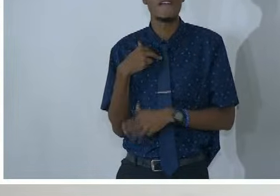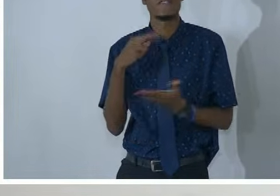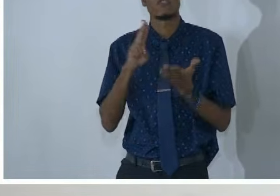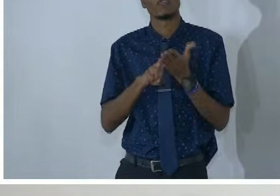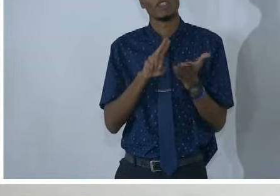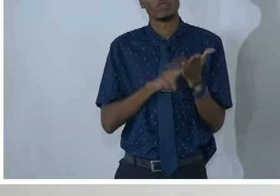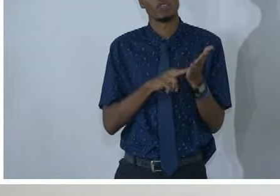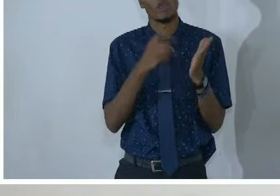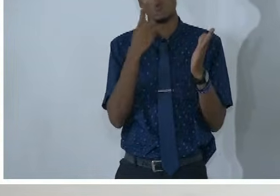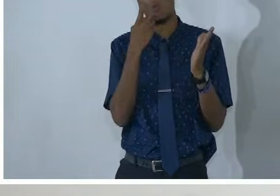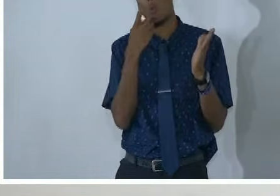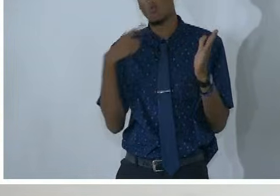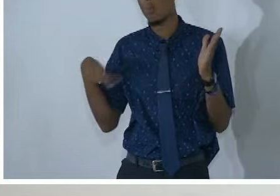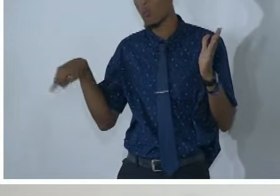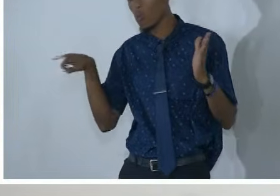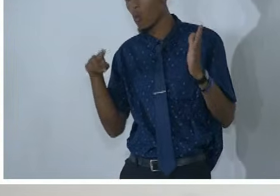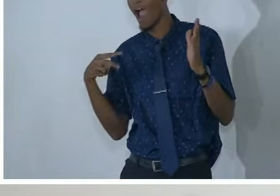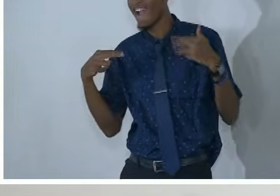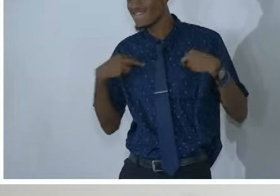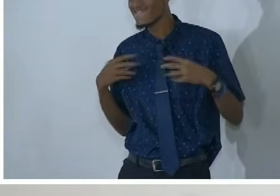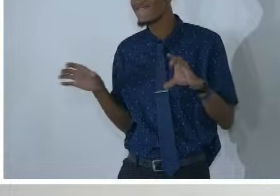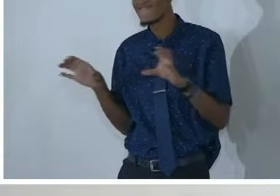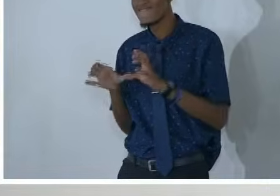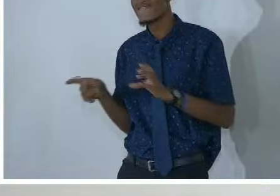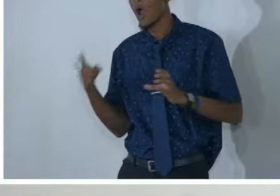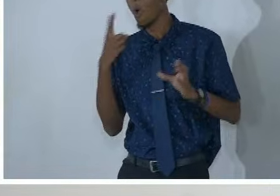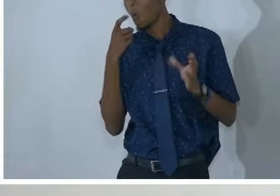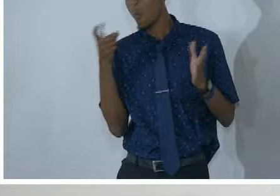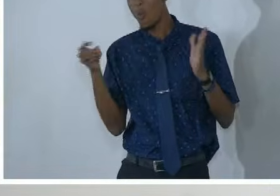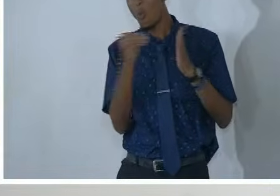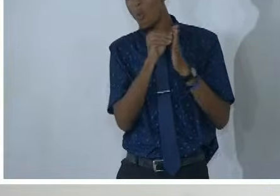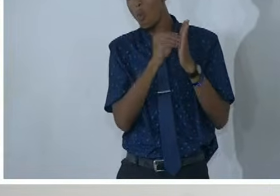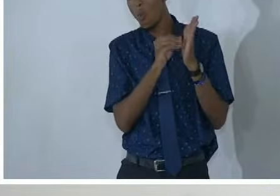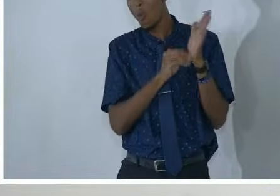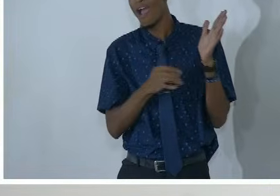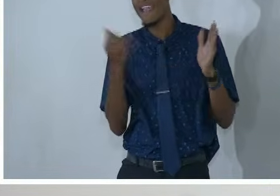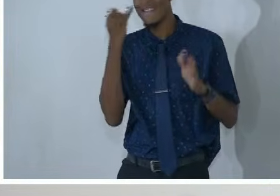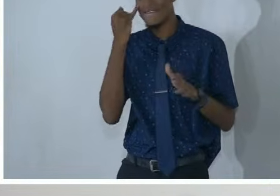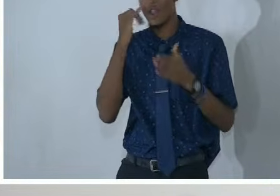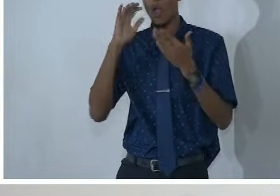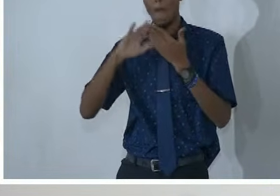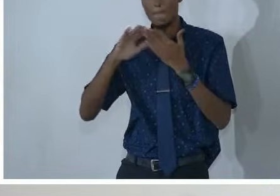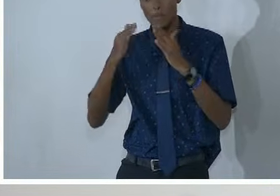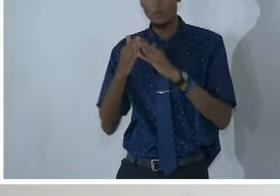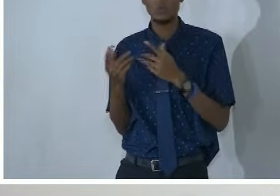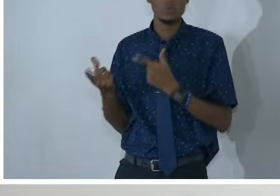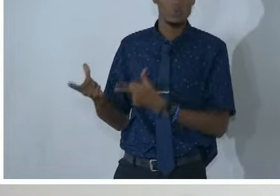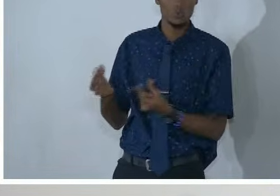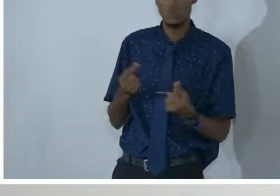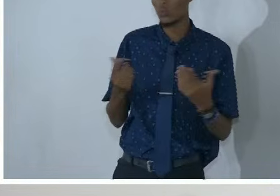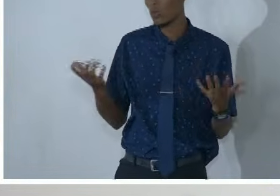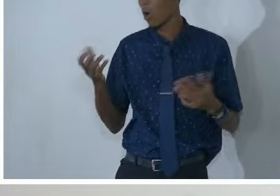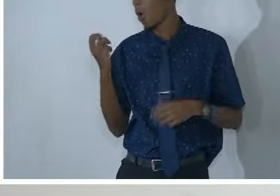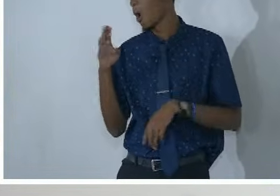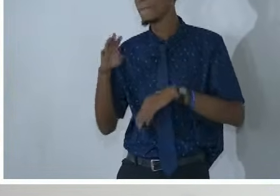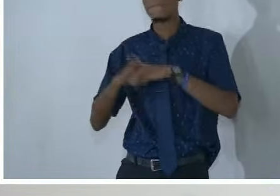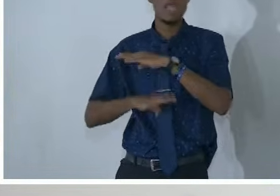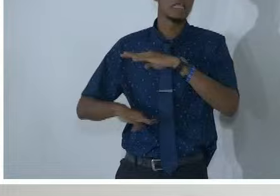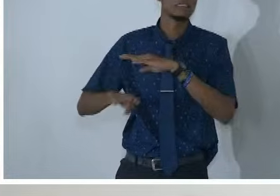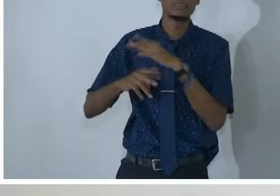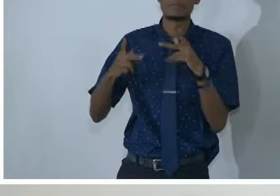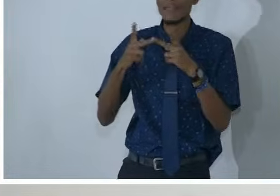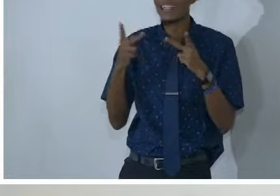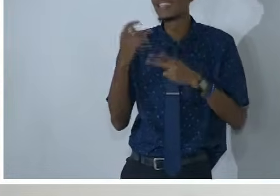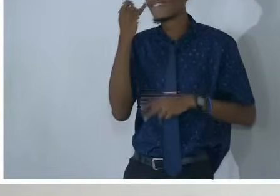them. And if community mediation takes off, or where business places have a